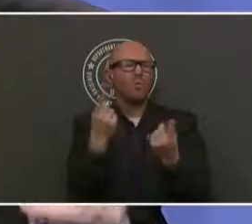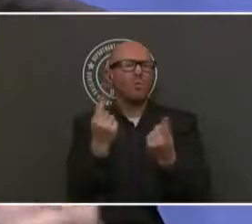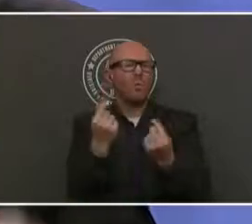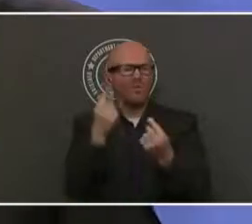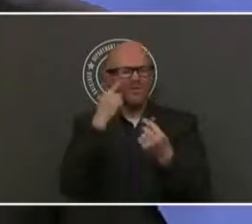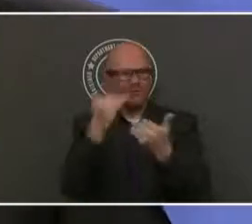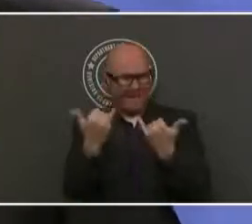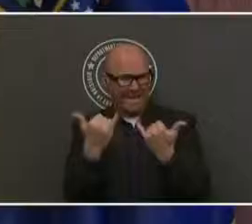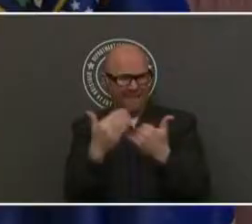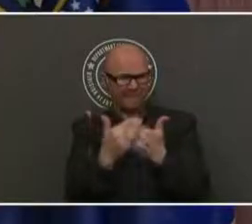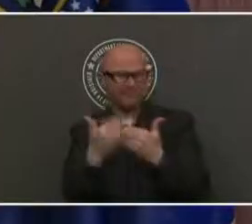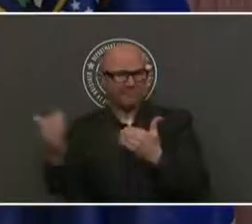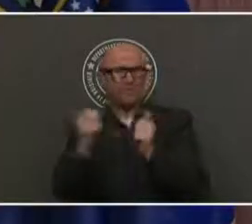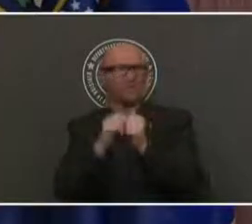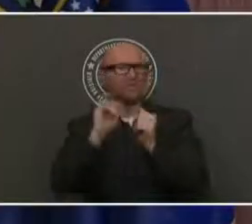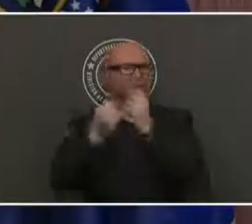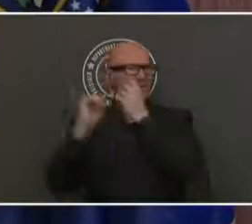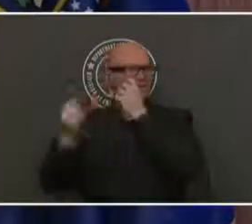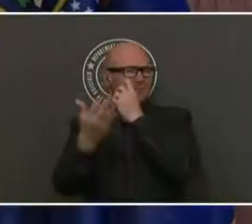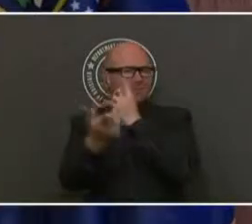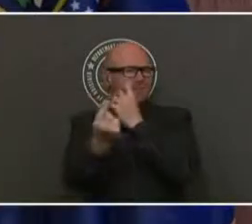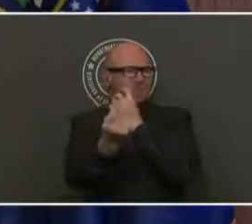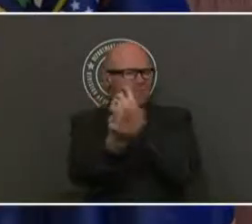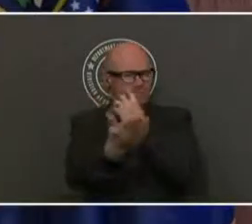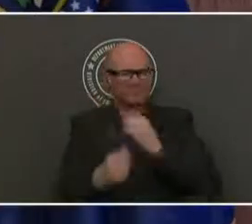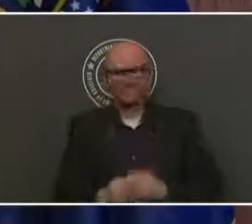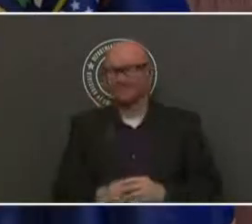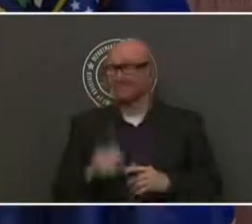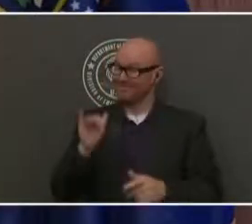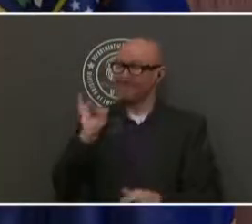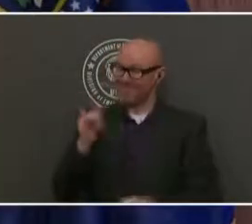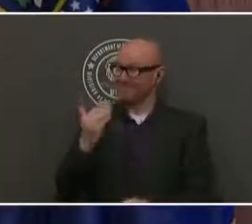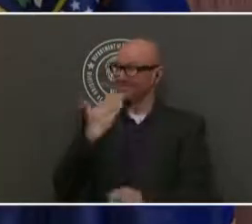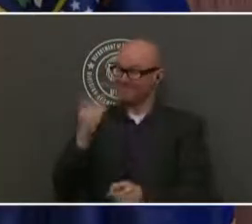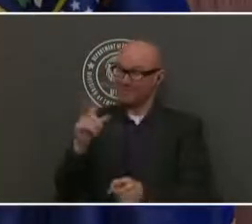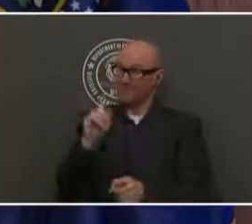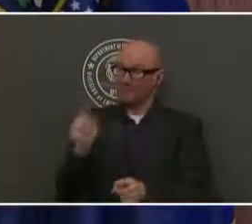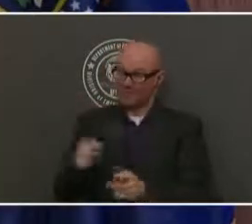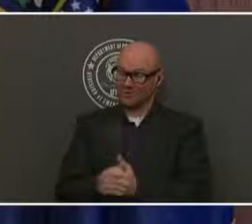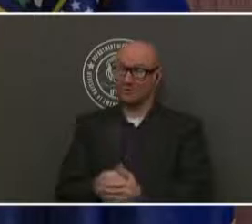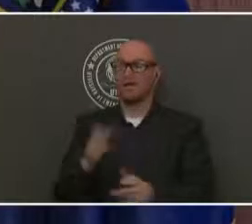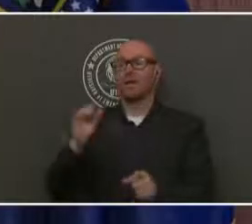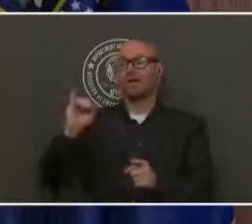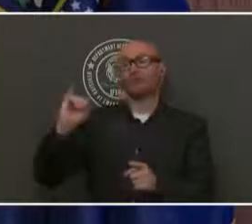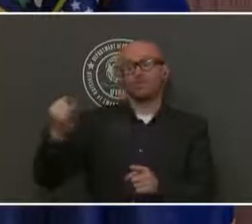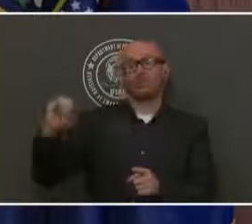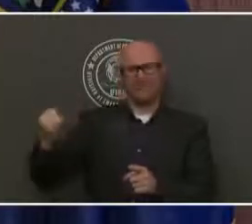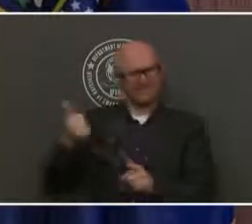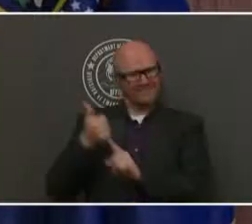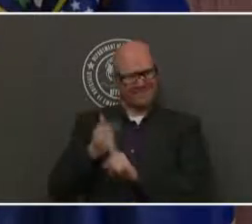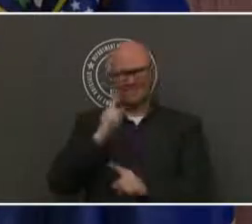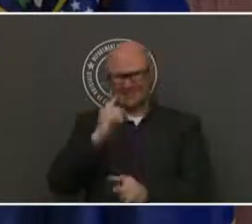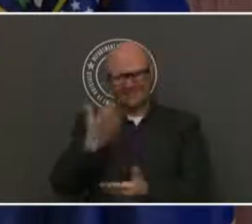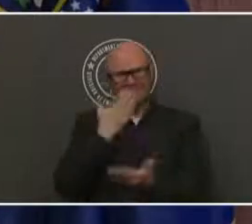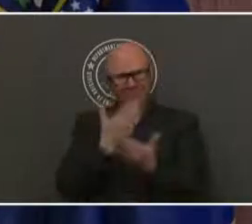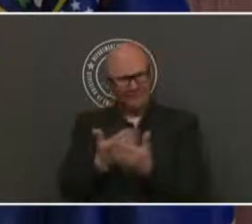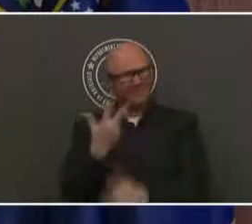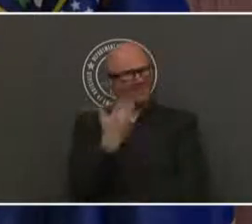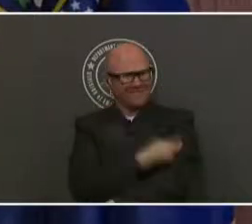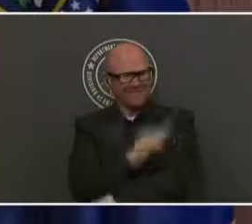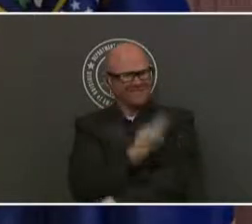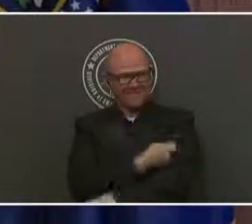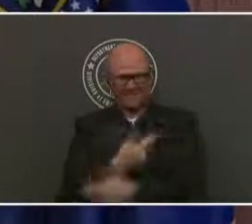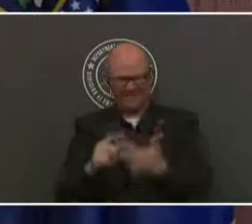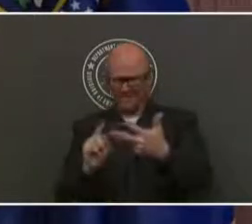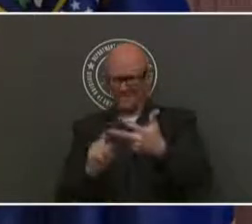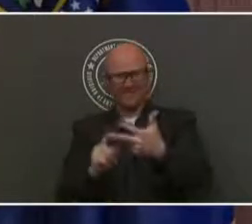it going forward? Well, it's a great question about the Johnson & Johnson vaccine. It's definitely not an inferior vaccine. We're so fortunate to